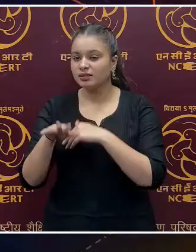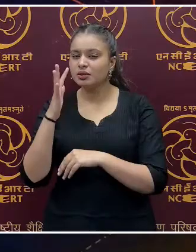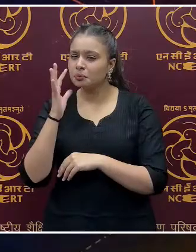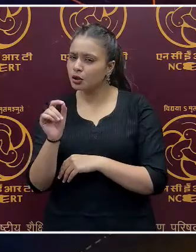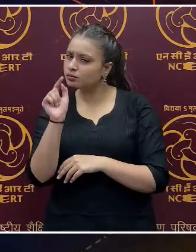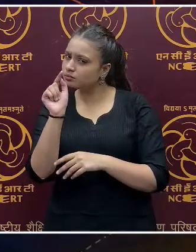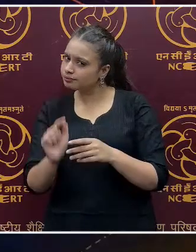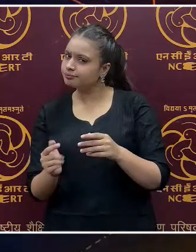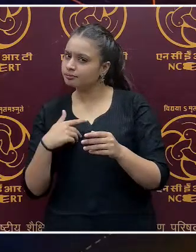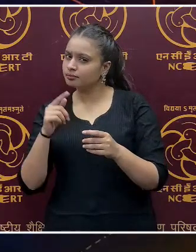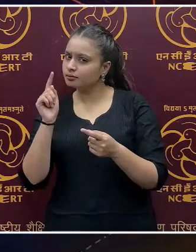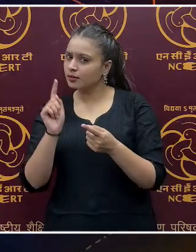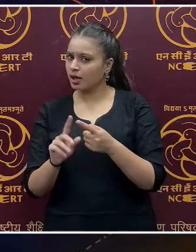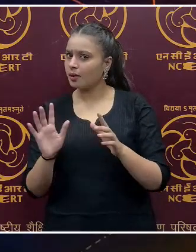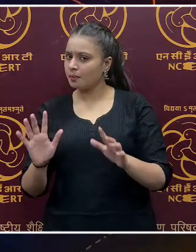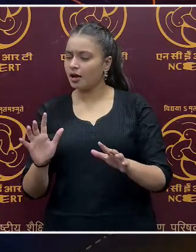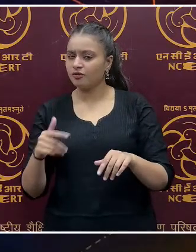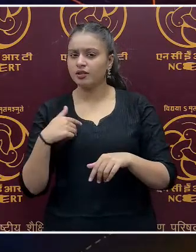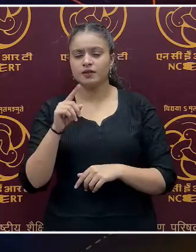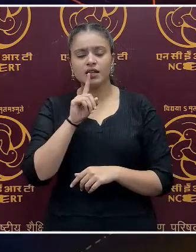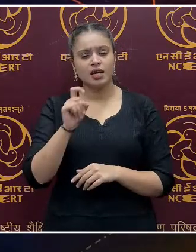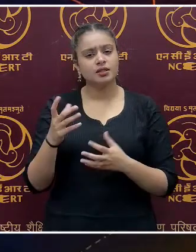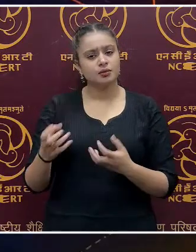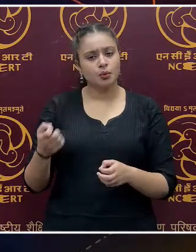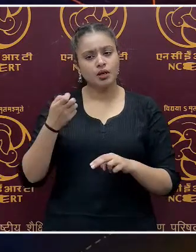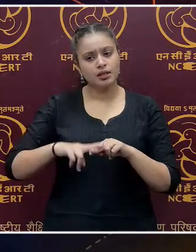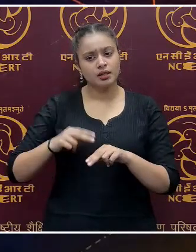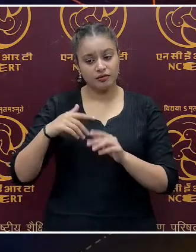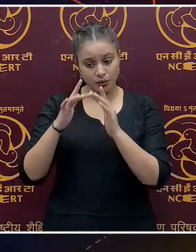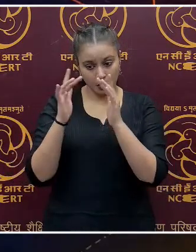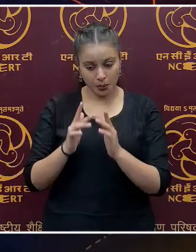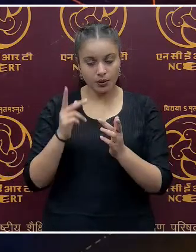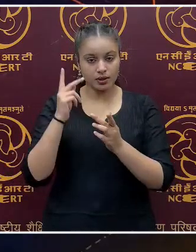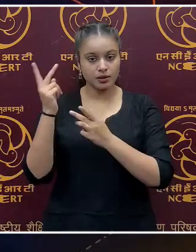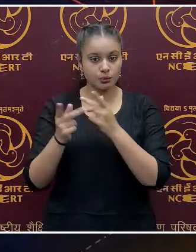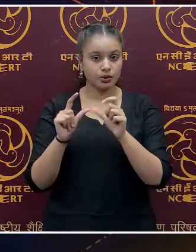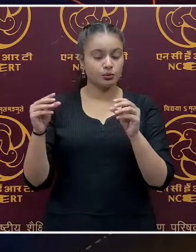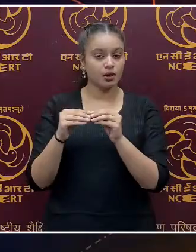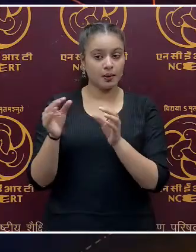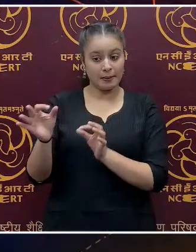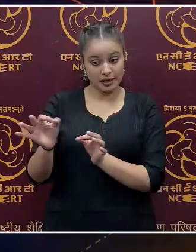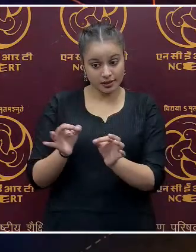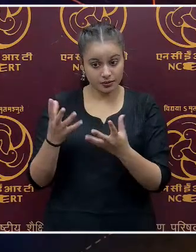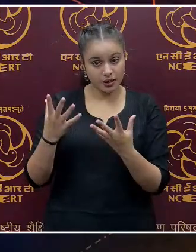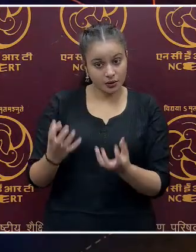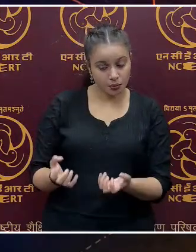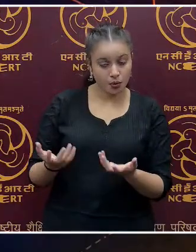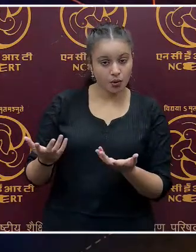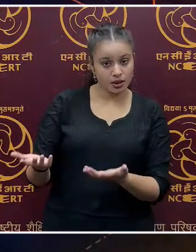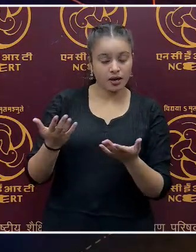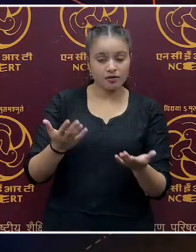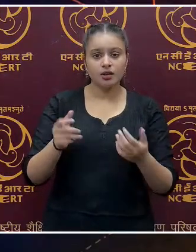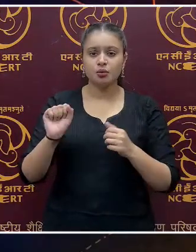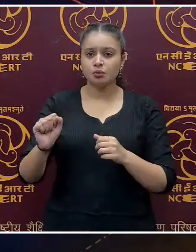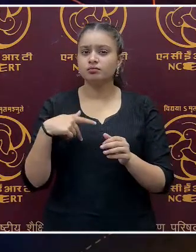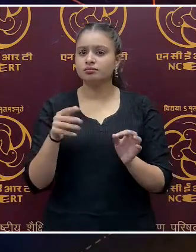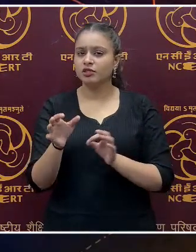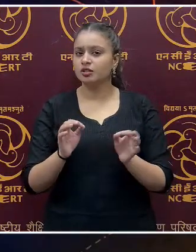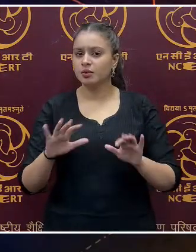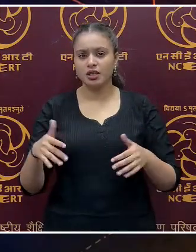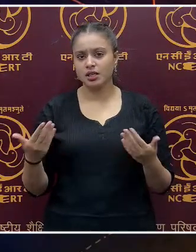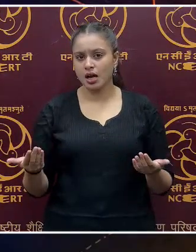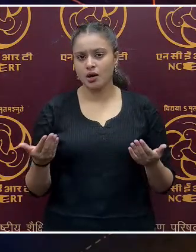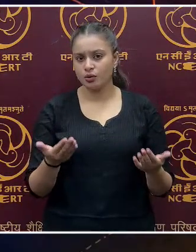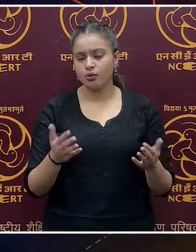So let me ask sir, if you have to define virtual labs in layman's language, how would you define that,